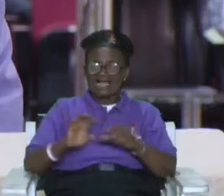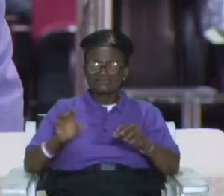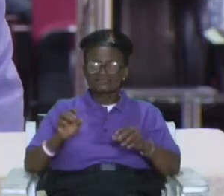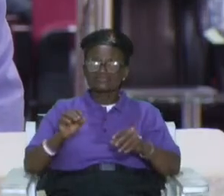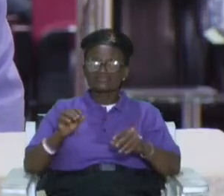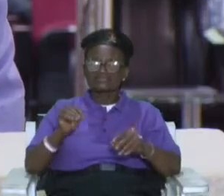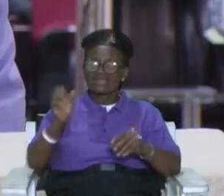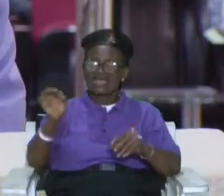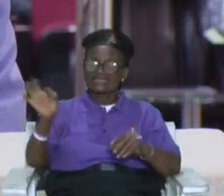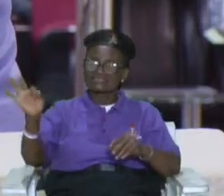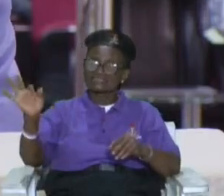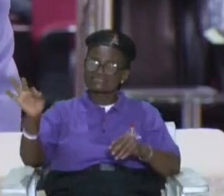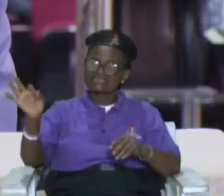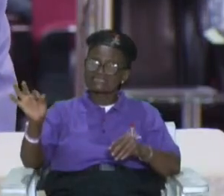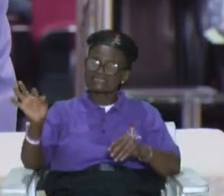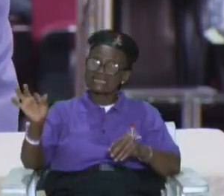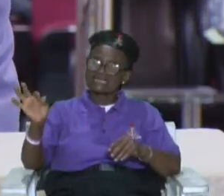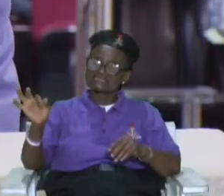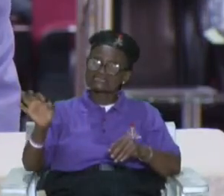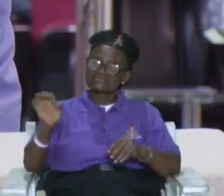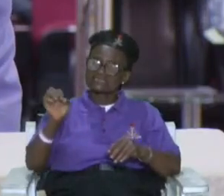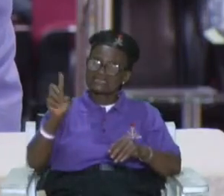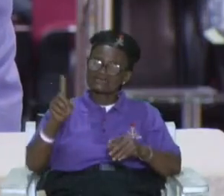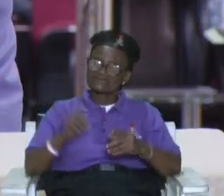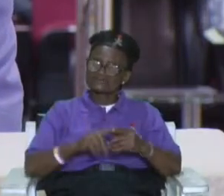19, 11 to 12,